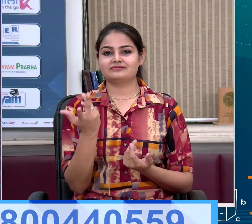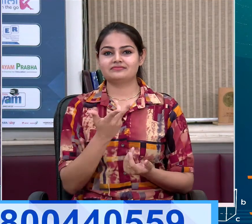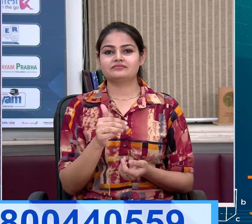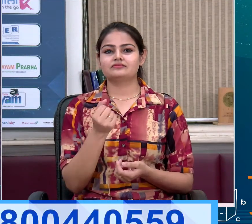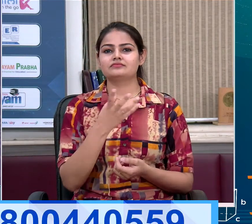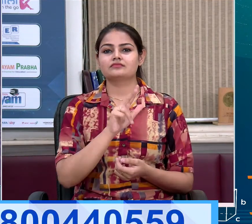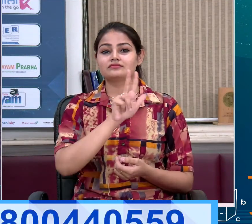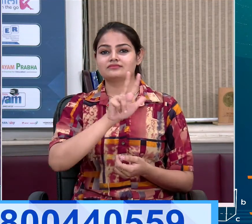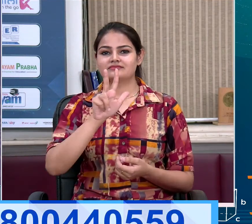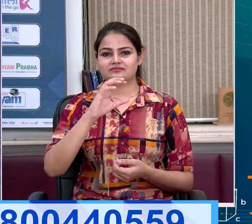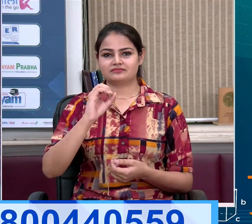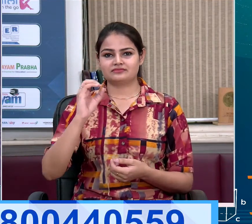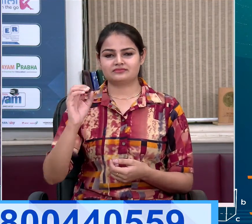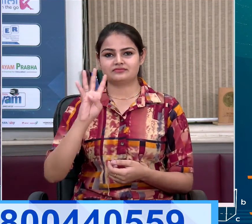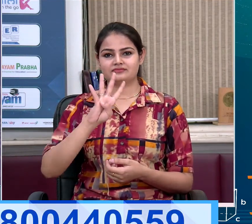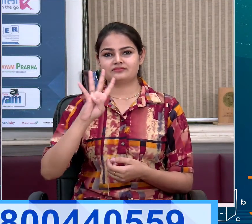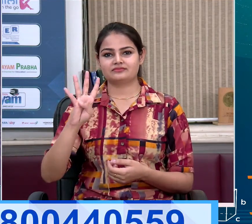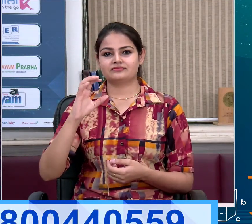would be